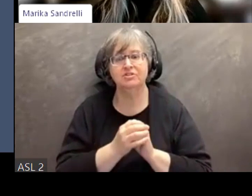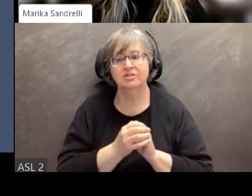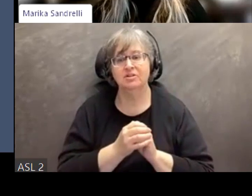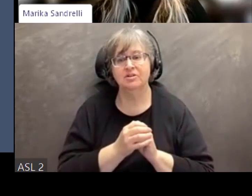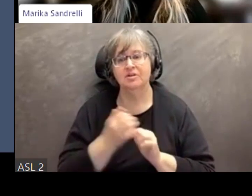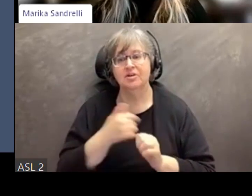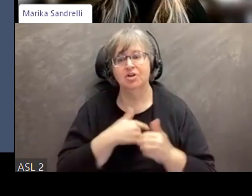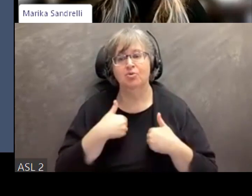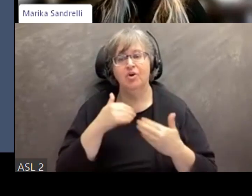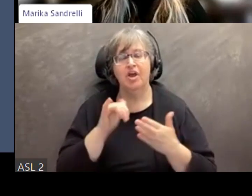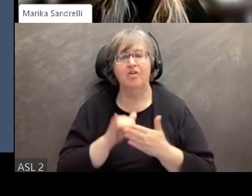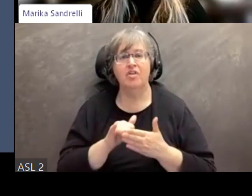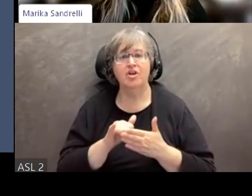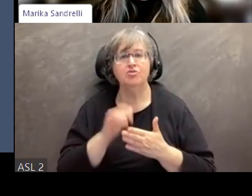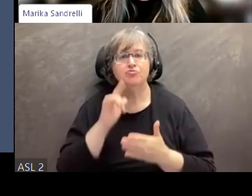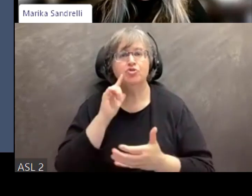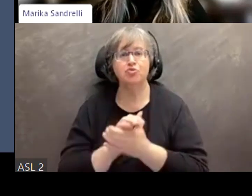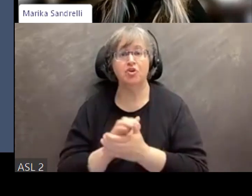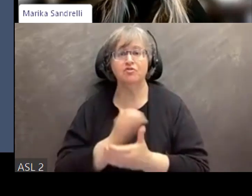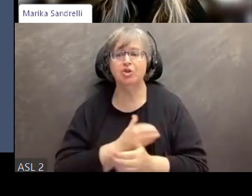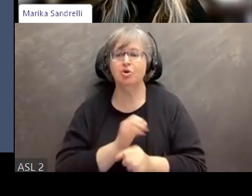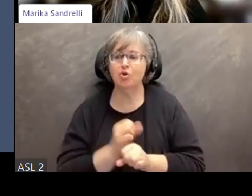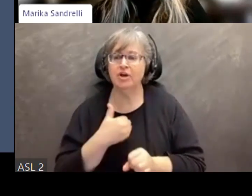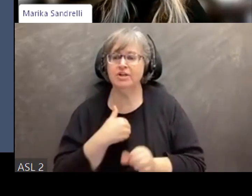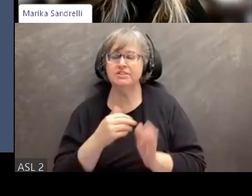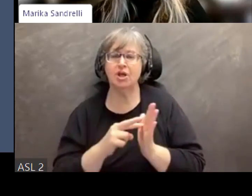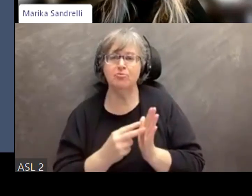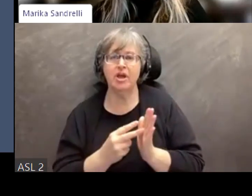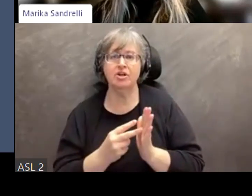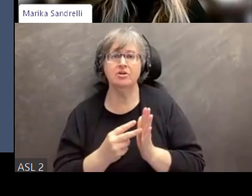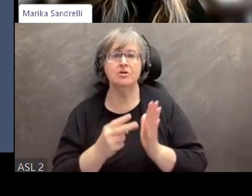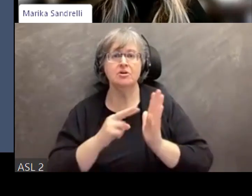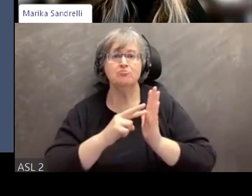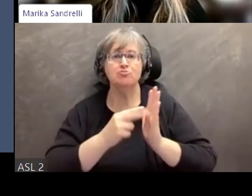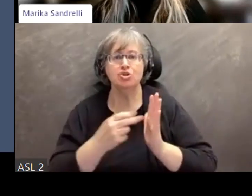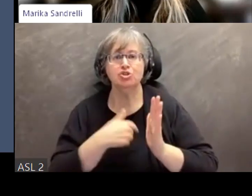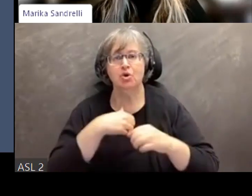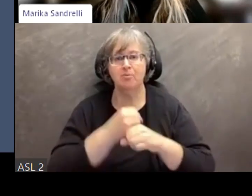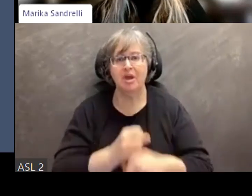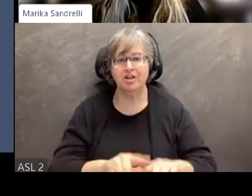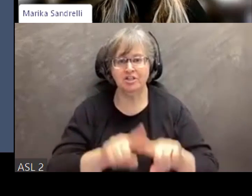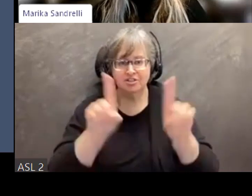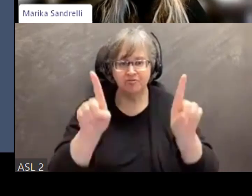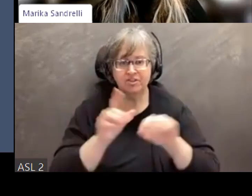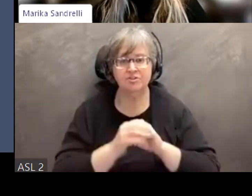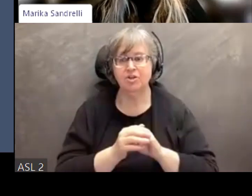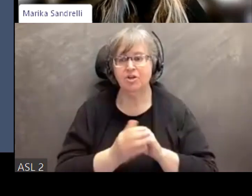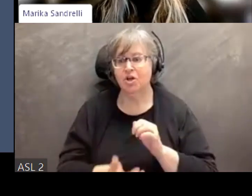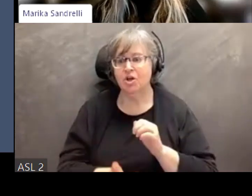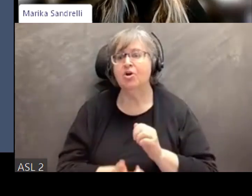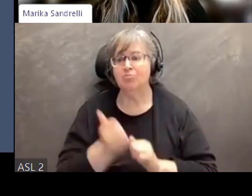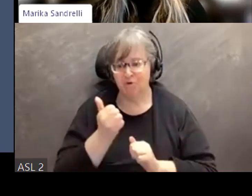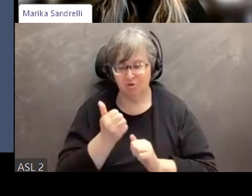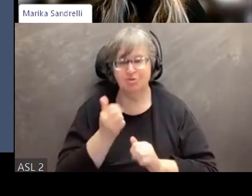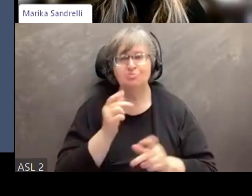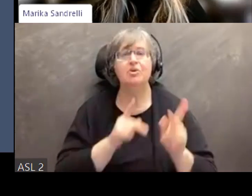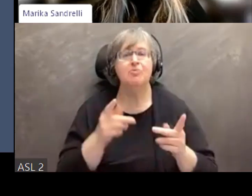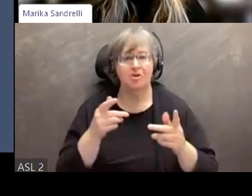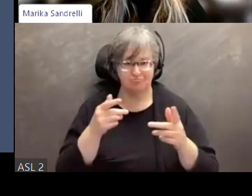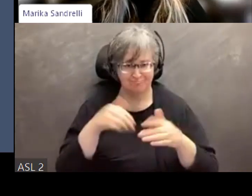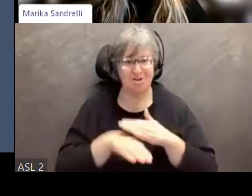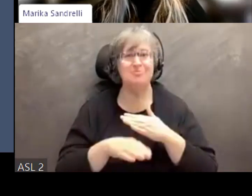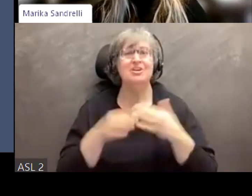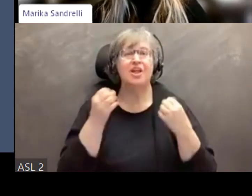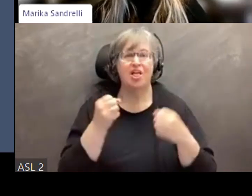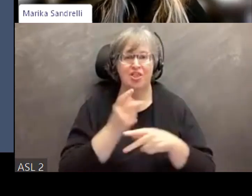relationships, that we have that conviction that our work has meaning and purpose and we're making a difference. Most people come